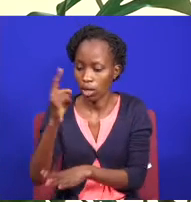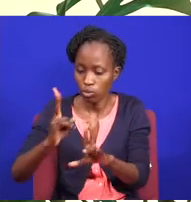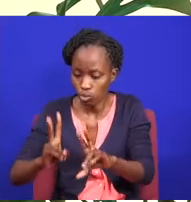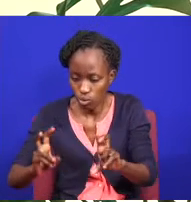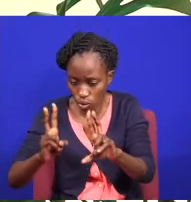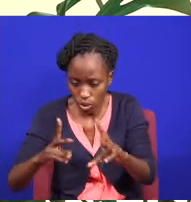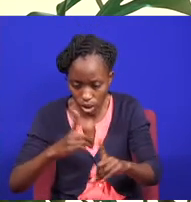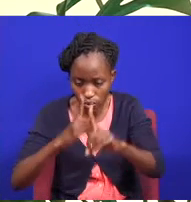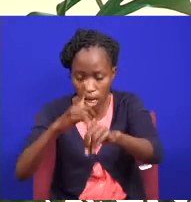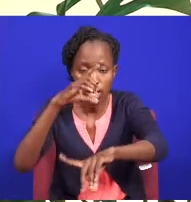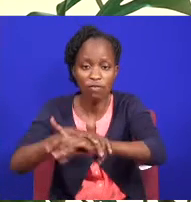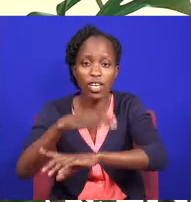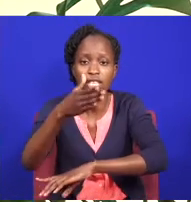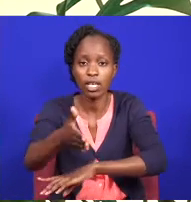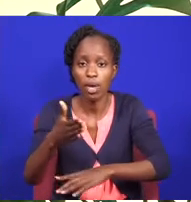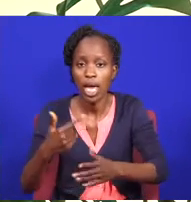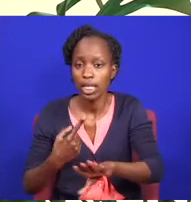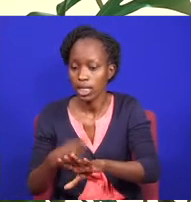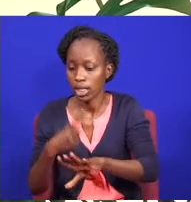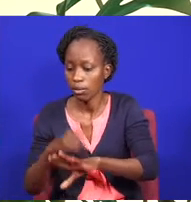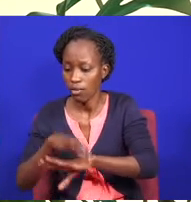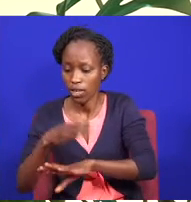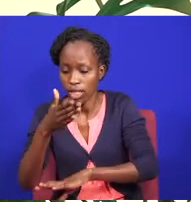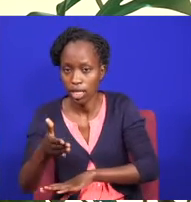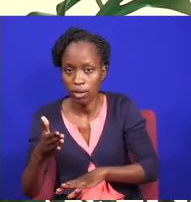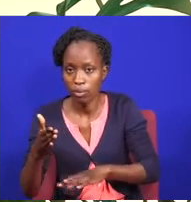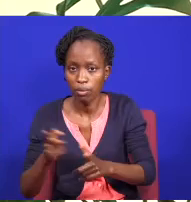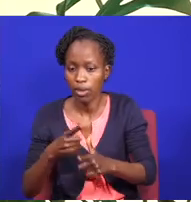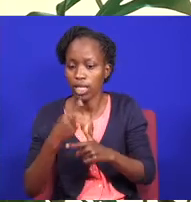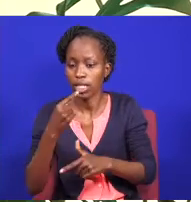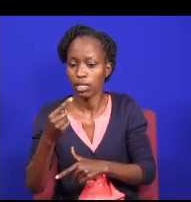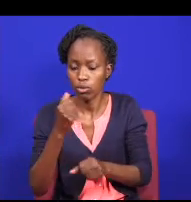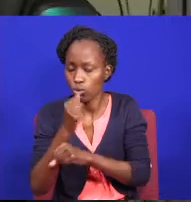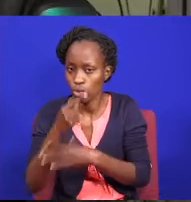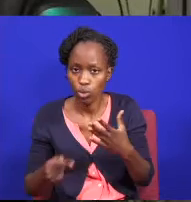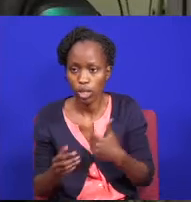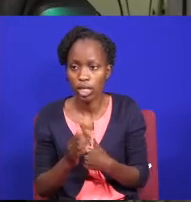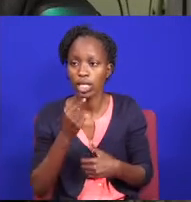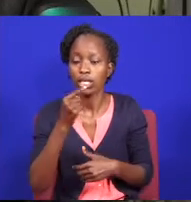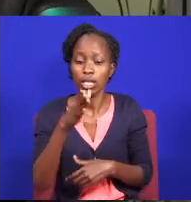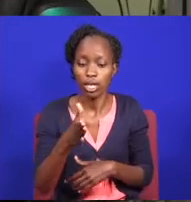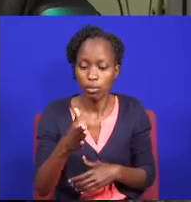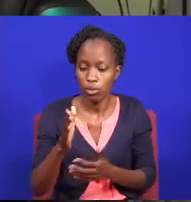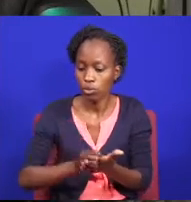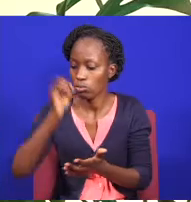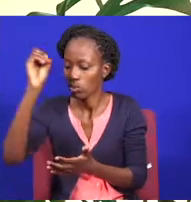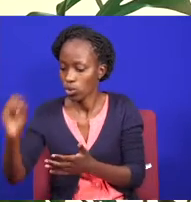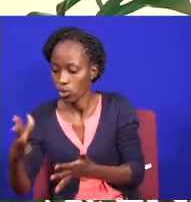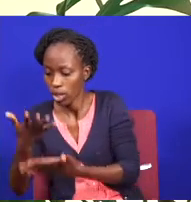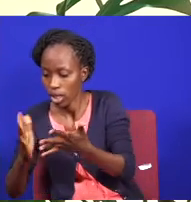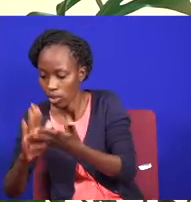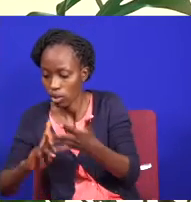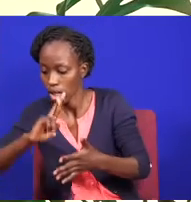he finds them. And when he finds them, what did he tell them to do? Tell them to cast their nets onto the right